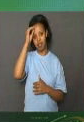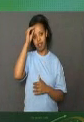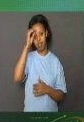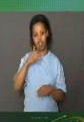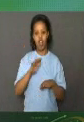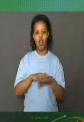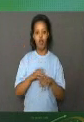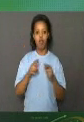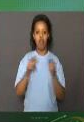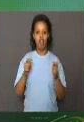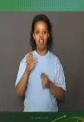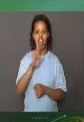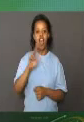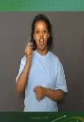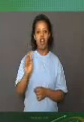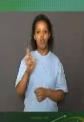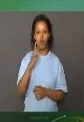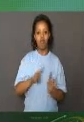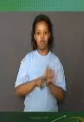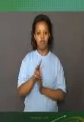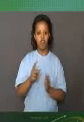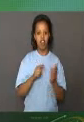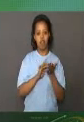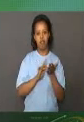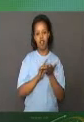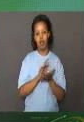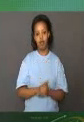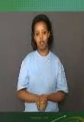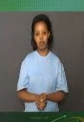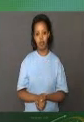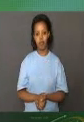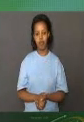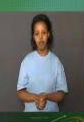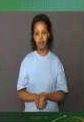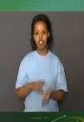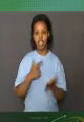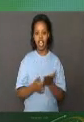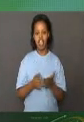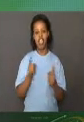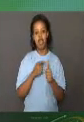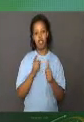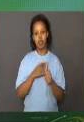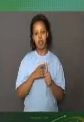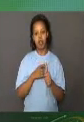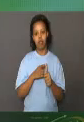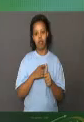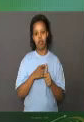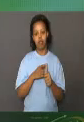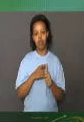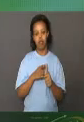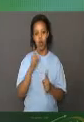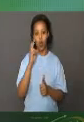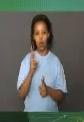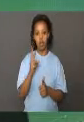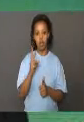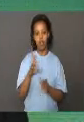on antiretroviral drugs. This is the first of a two-part lesson on this